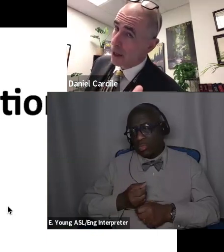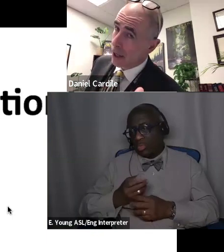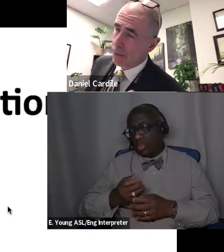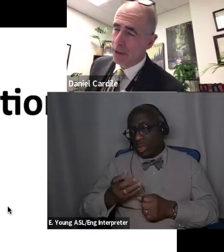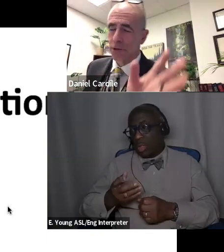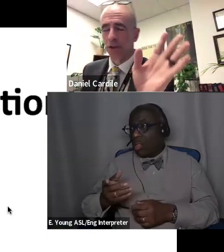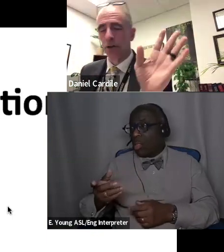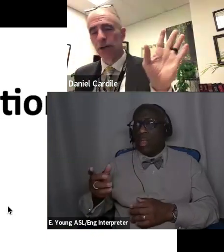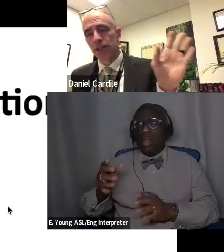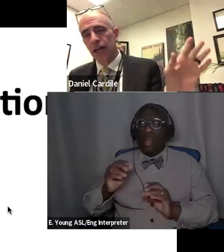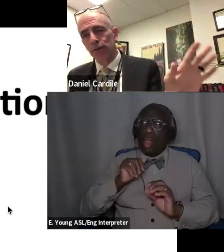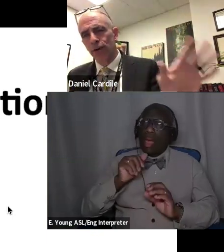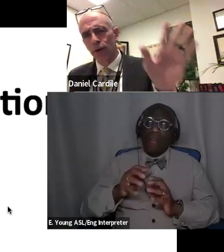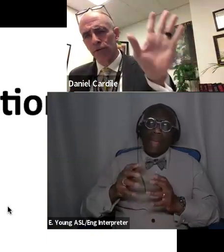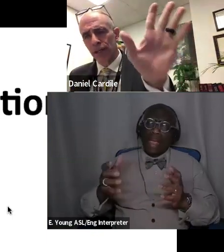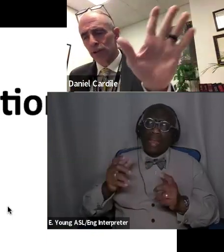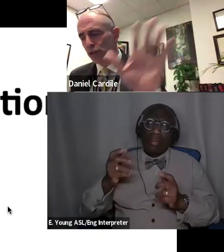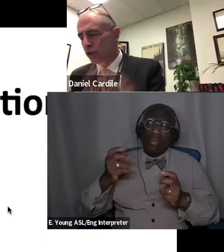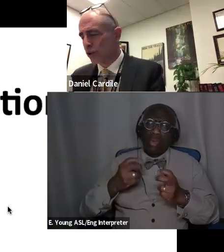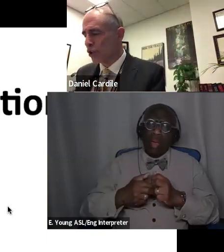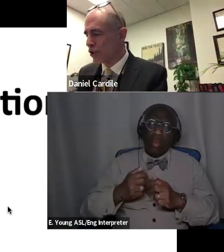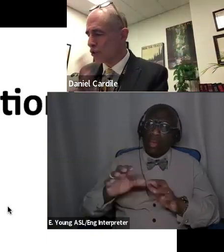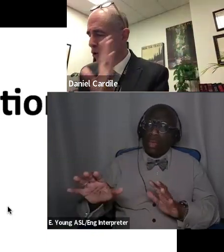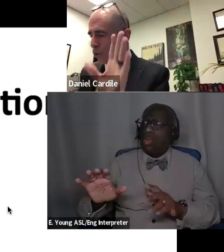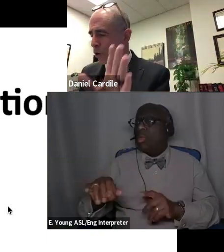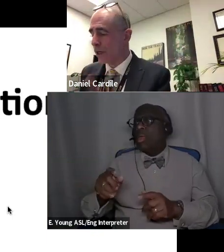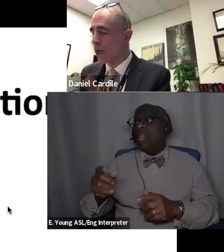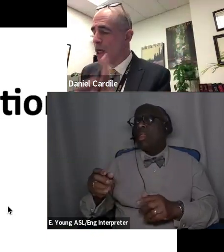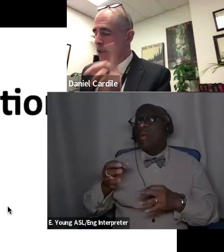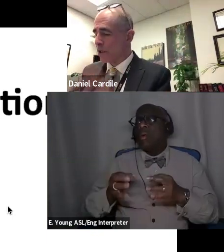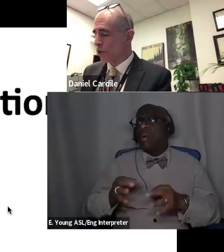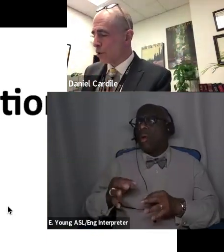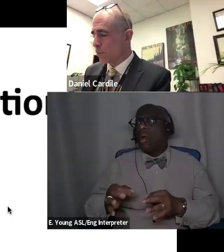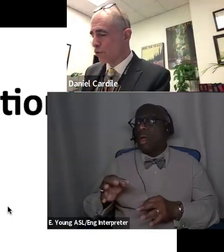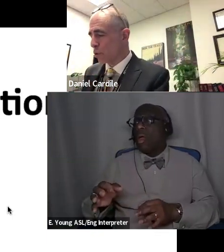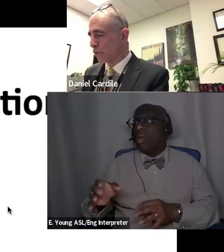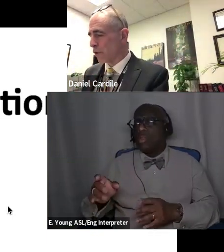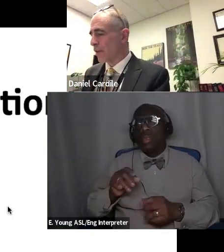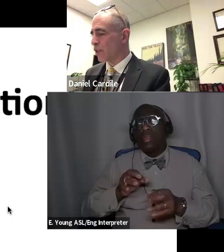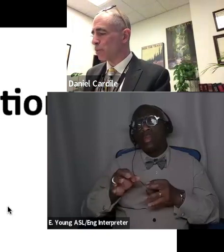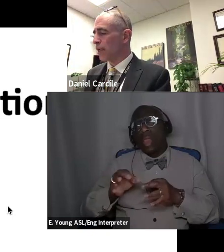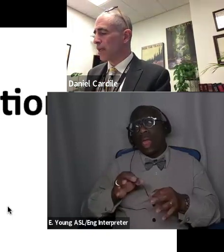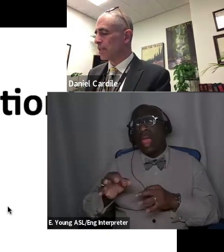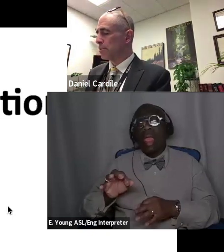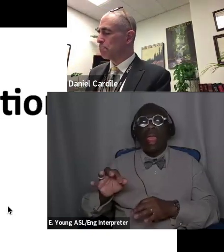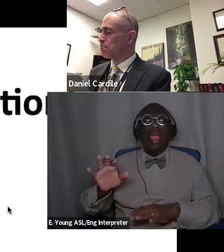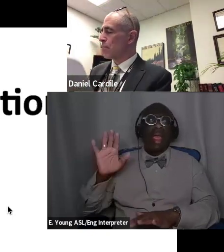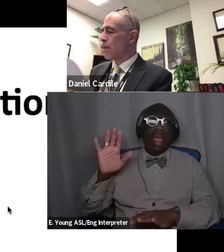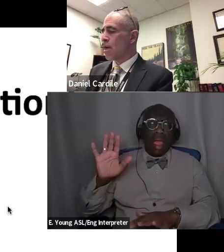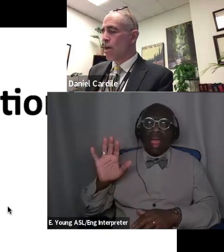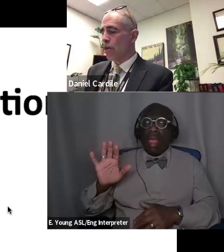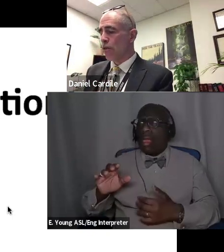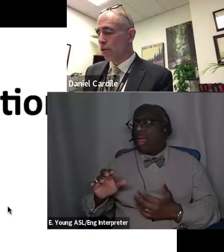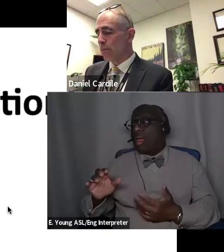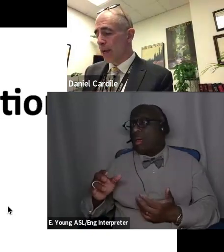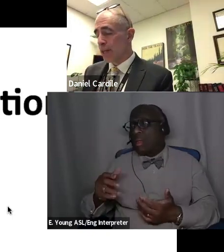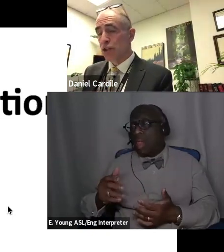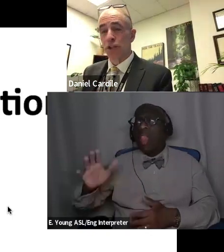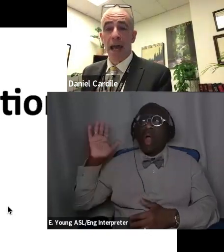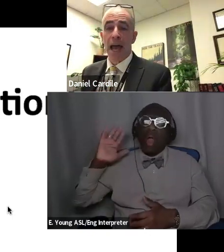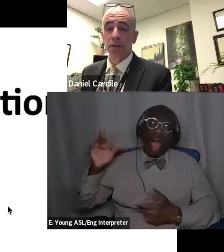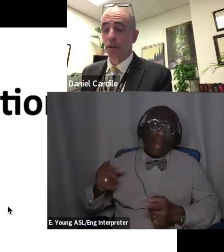why that happened. It was a long time ago. Everything's good, judge, don't worry. Just always be truthful on these pleadings. The